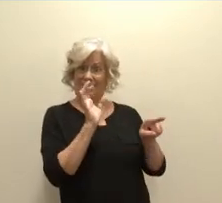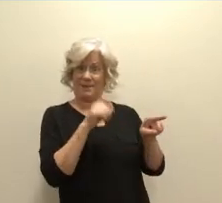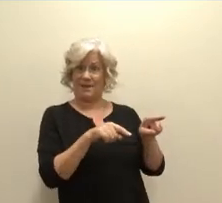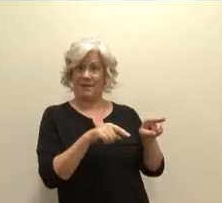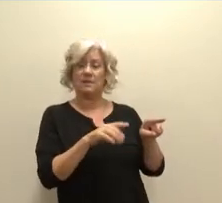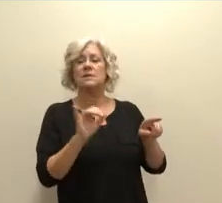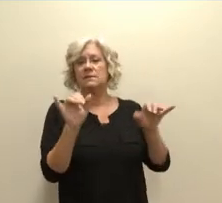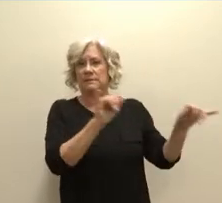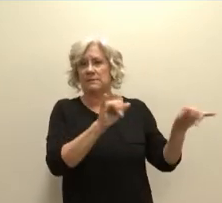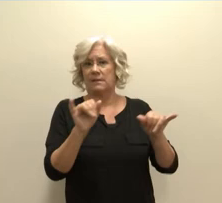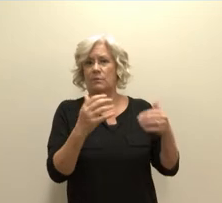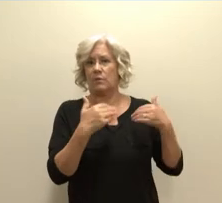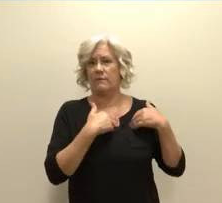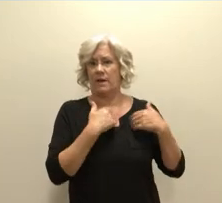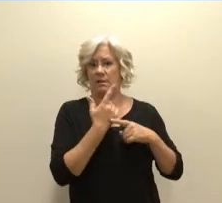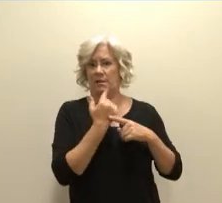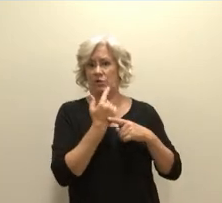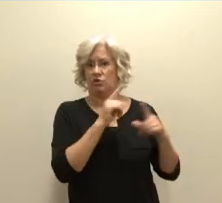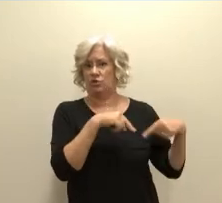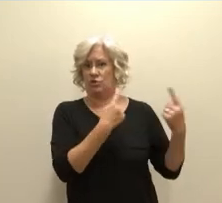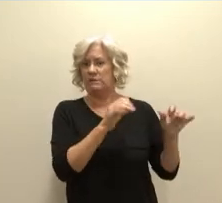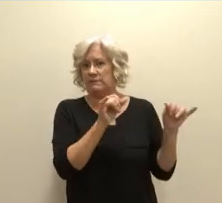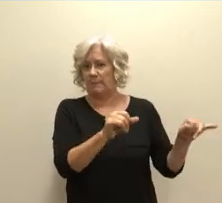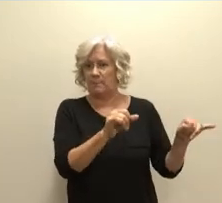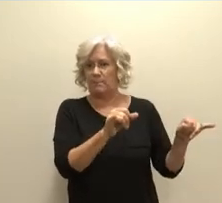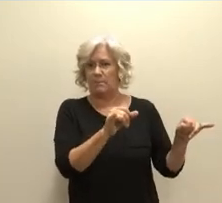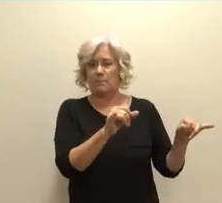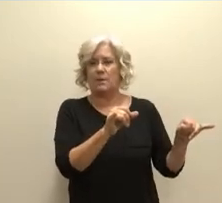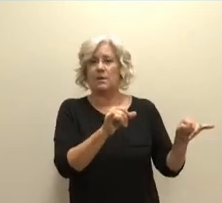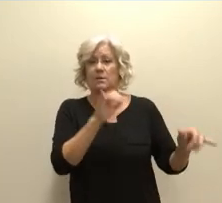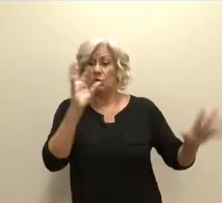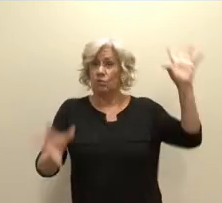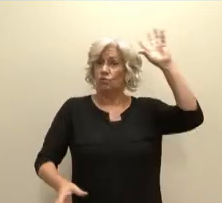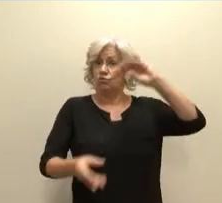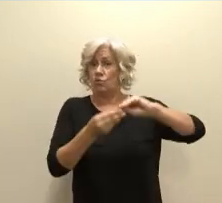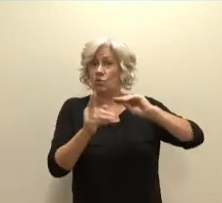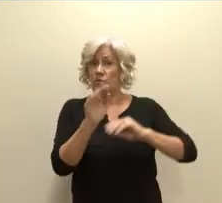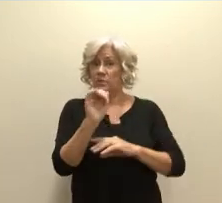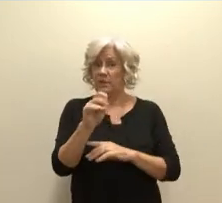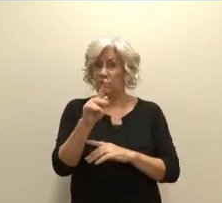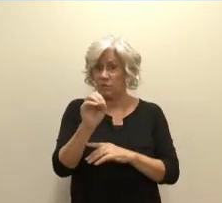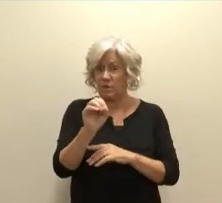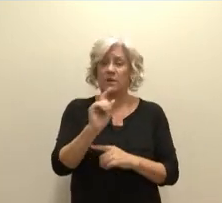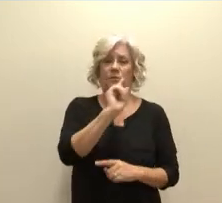same rate that we've had this past year. That gives us a total tax rate of